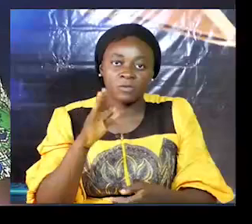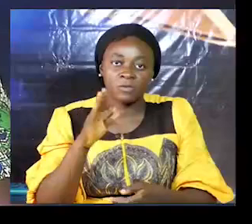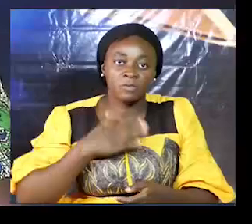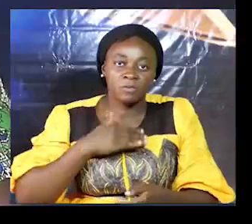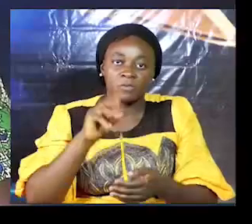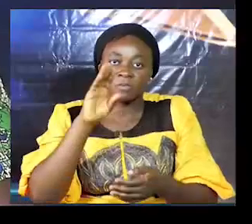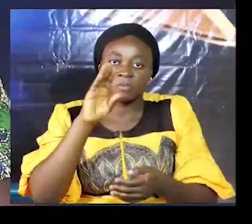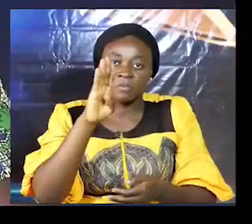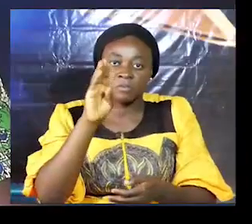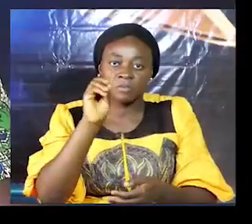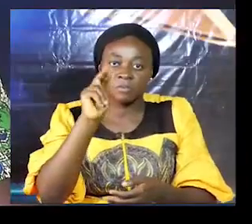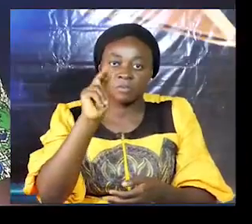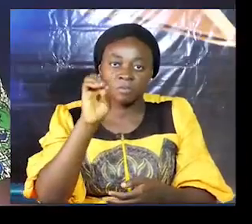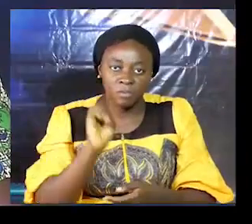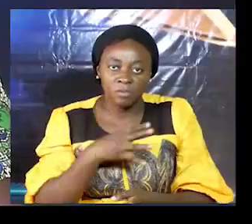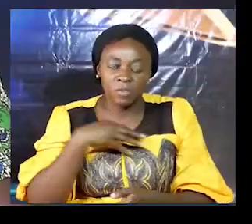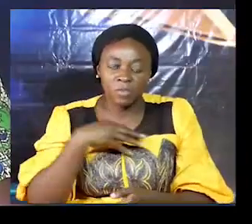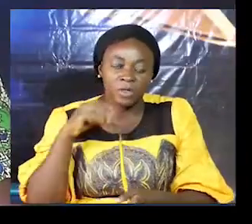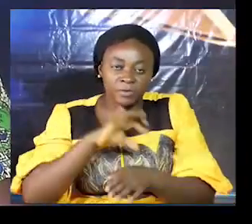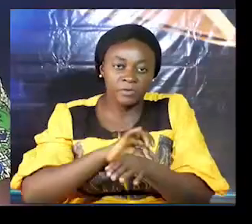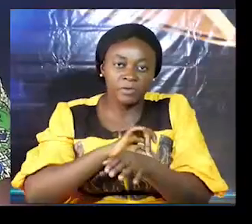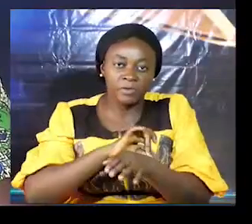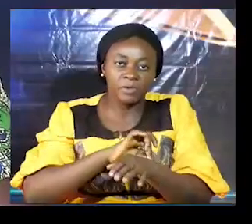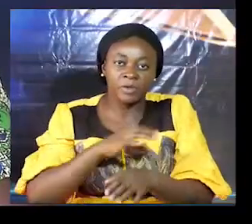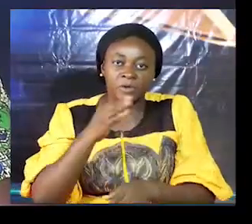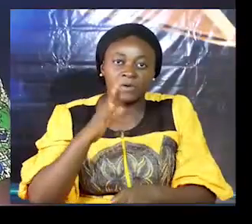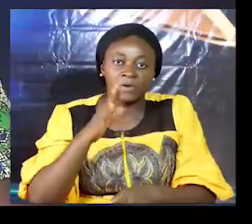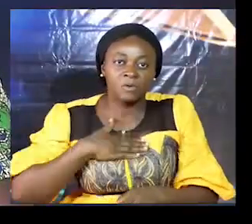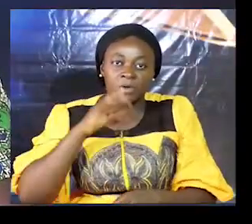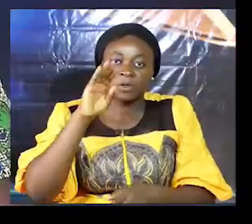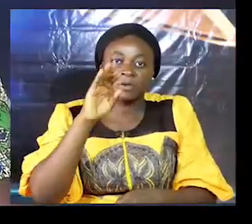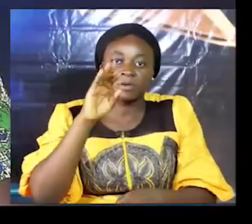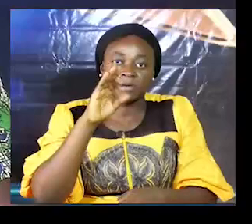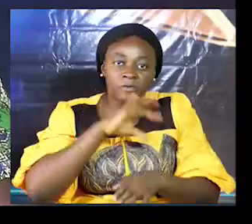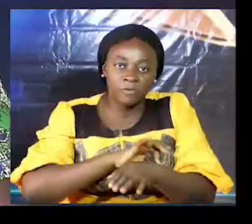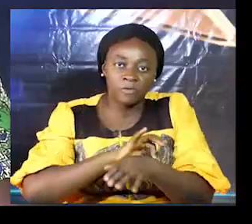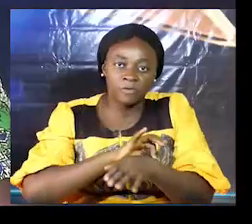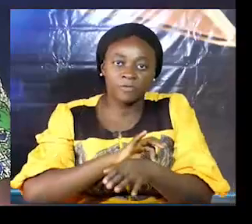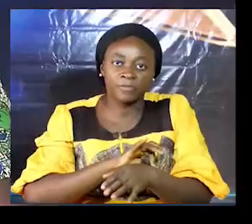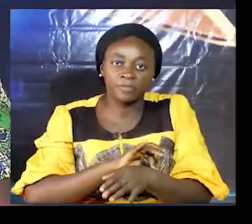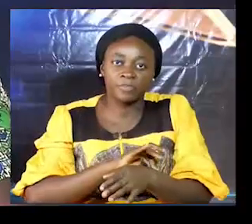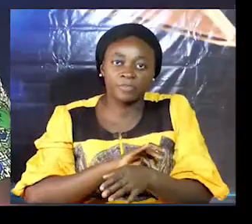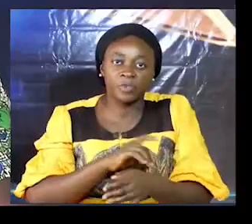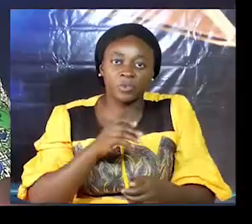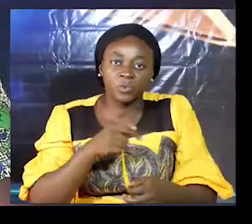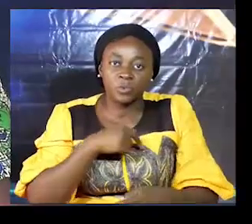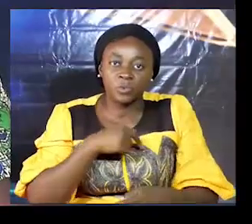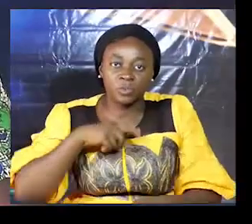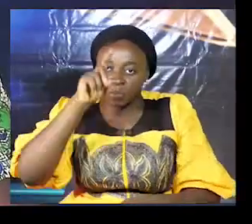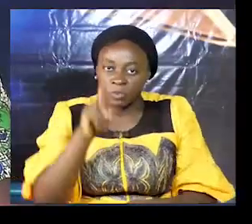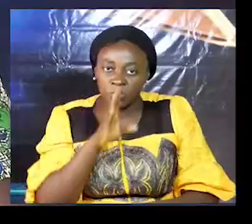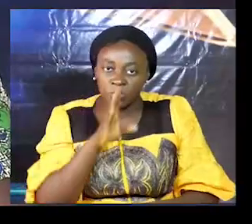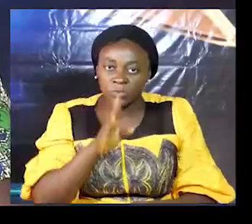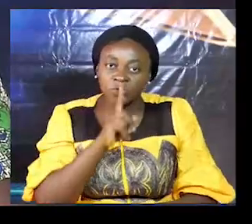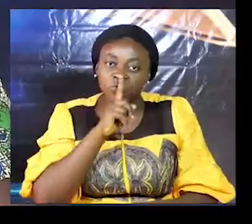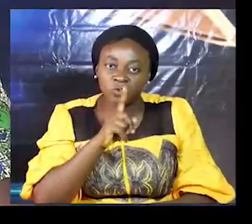that this woman I'm marrying, I received her from the Lord. This man I'm marrying, I can tell for sure that